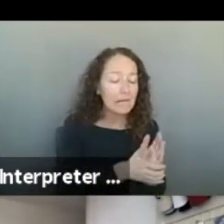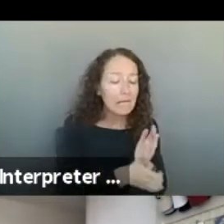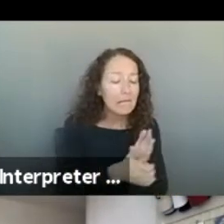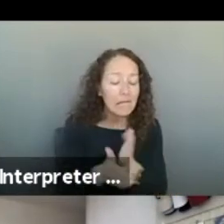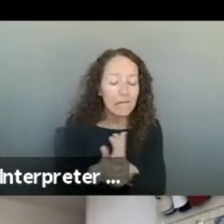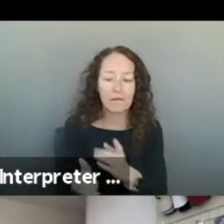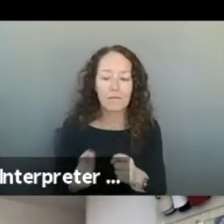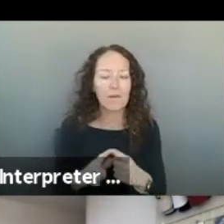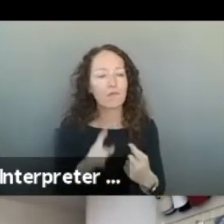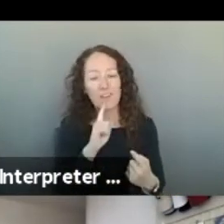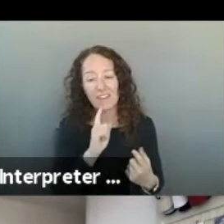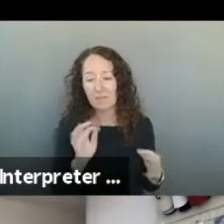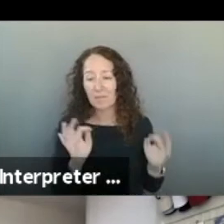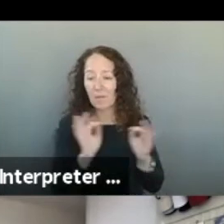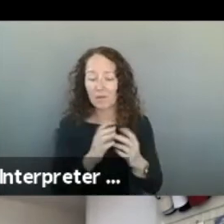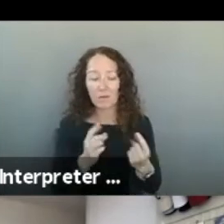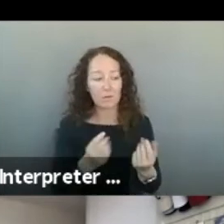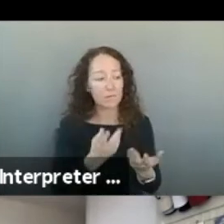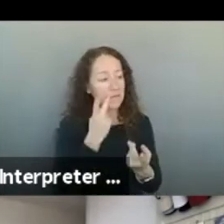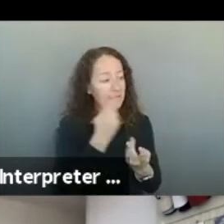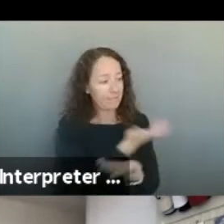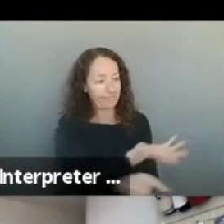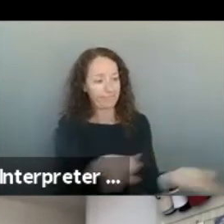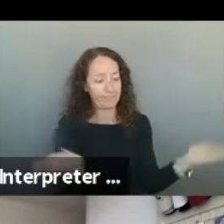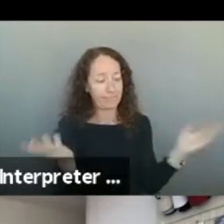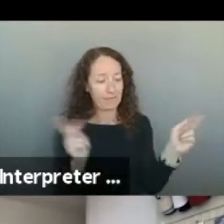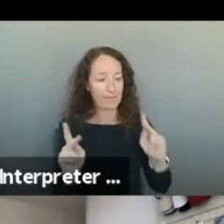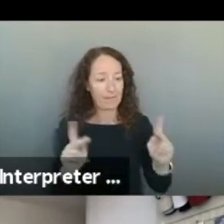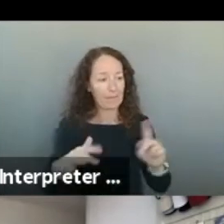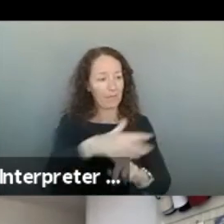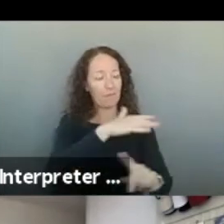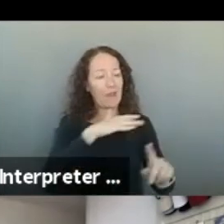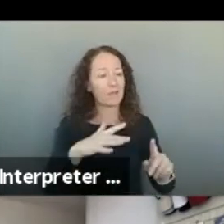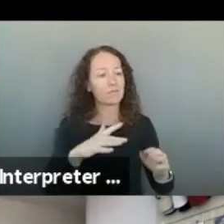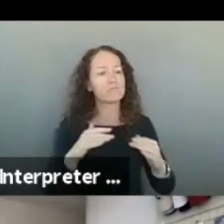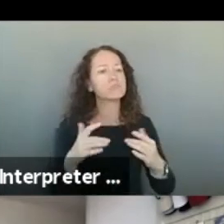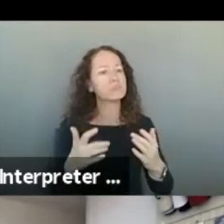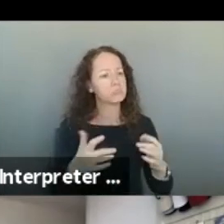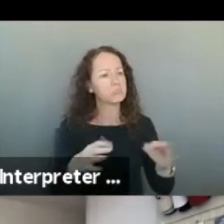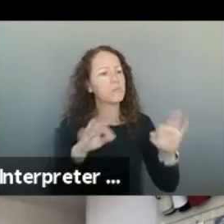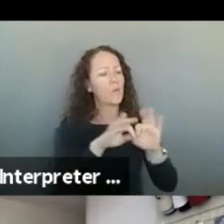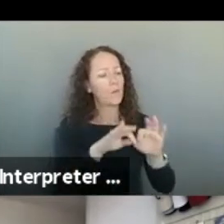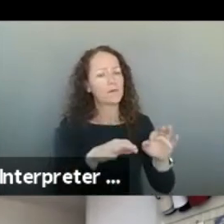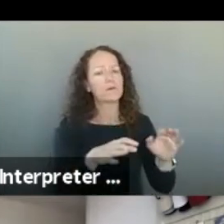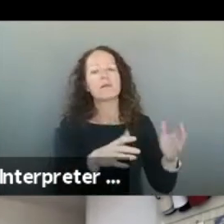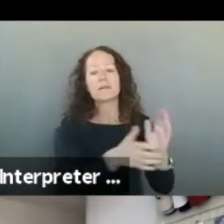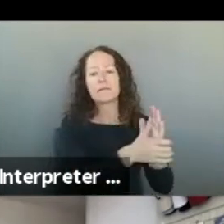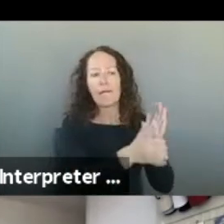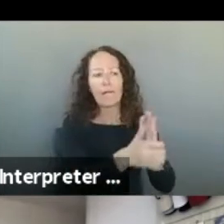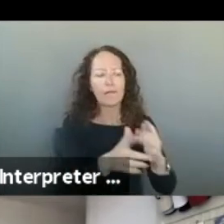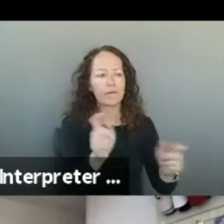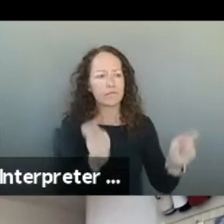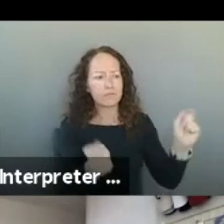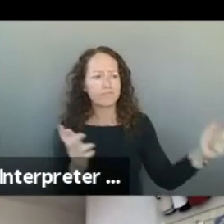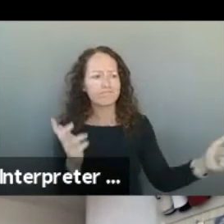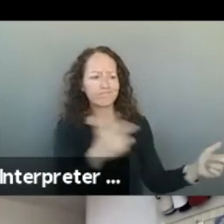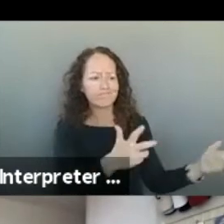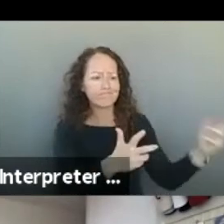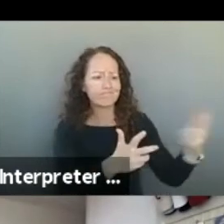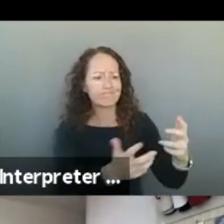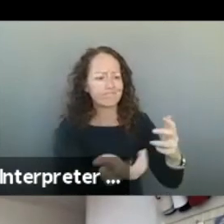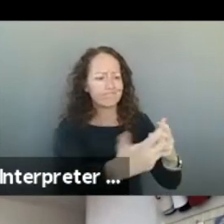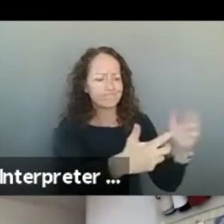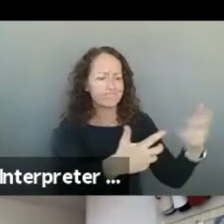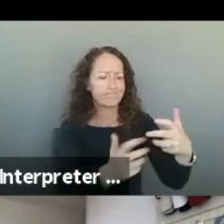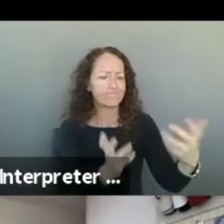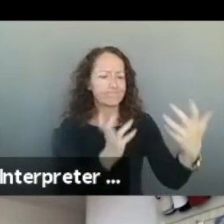salient skill sets and viewpoints and perspectives and experience to contribute to the overall success of an organization. So, I mean, to